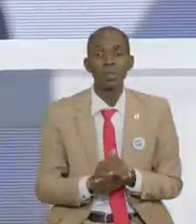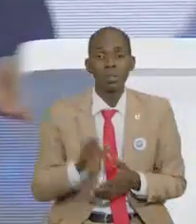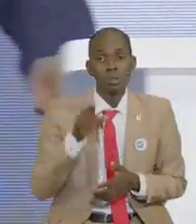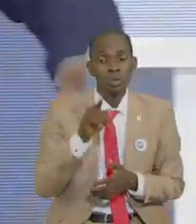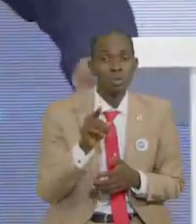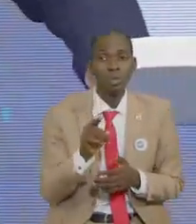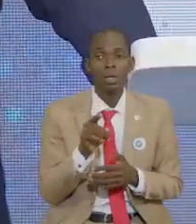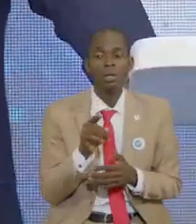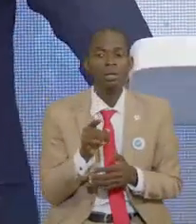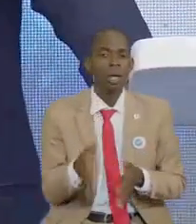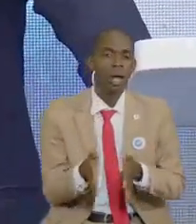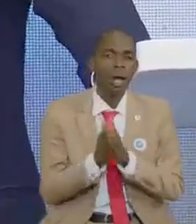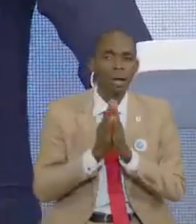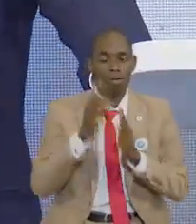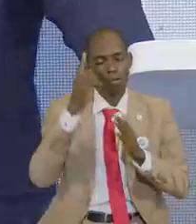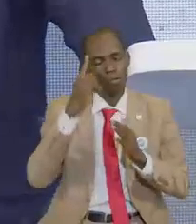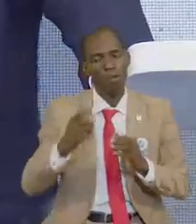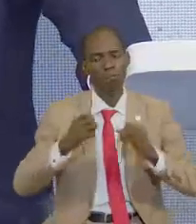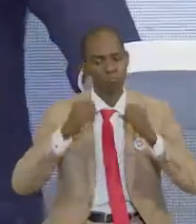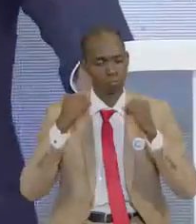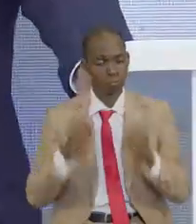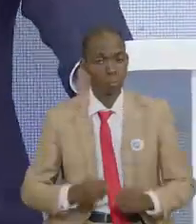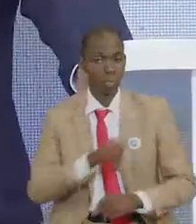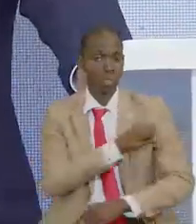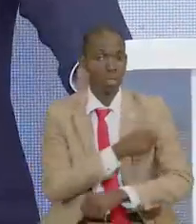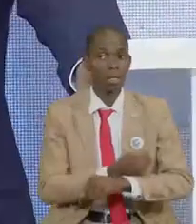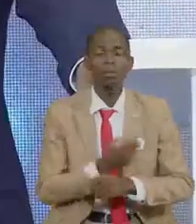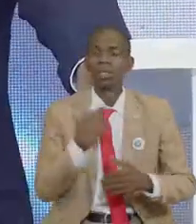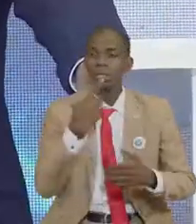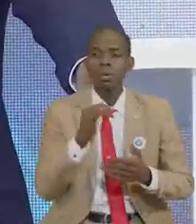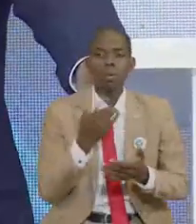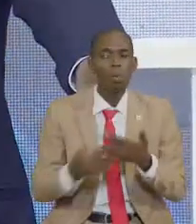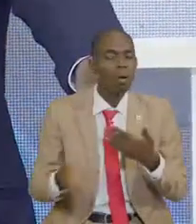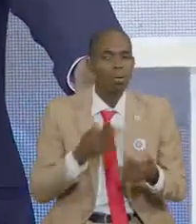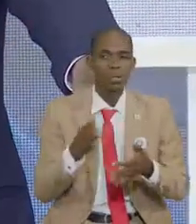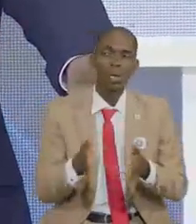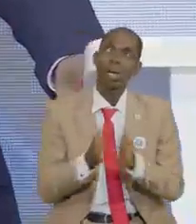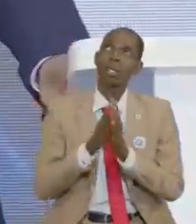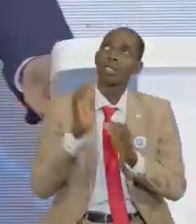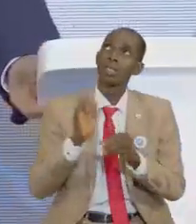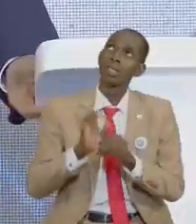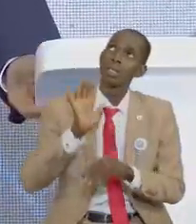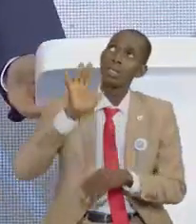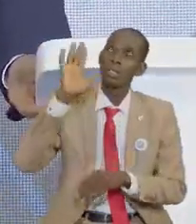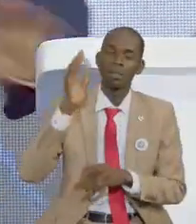You ask for strength. He says, whatsoever you ask in my name.